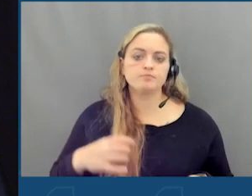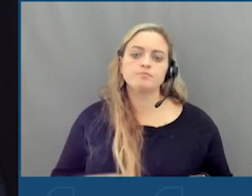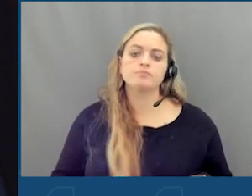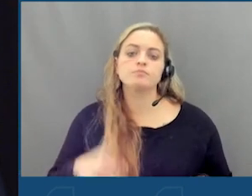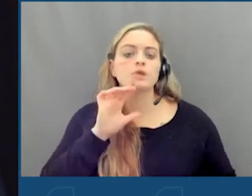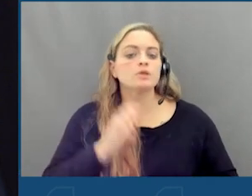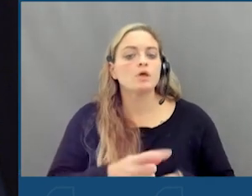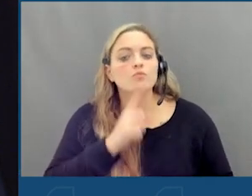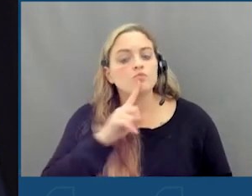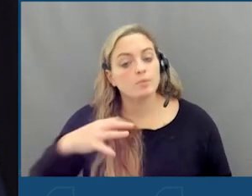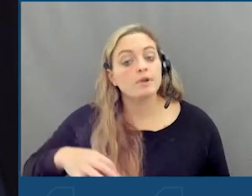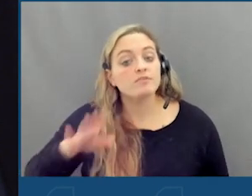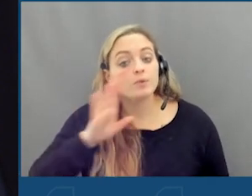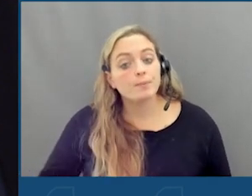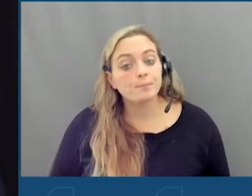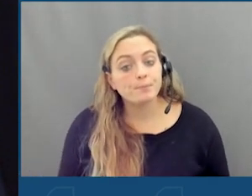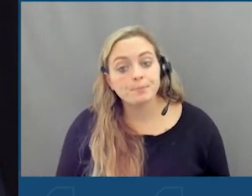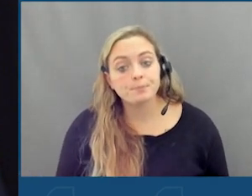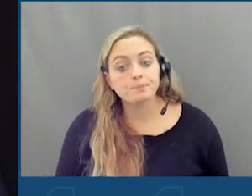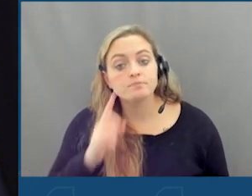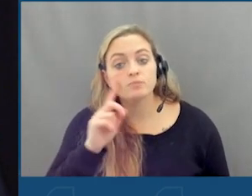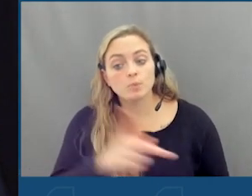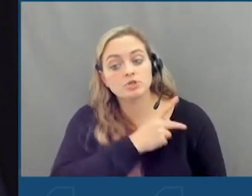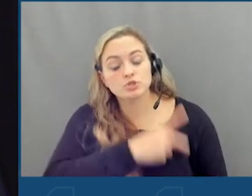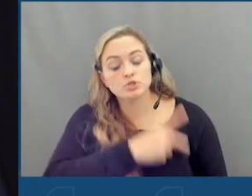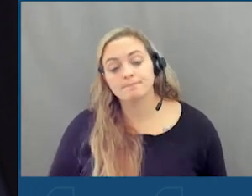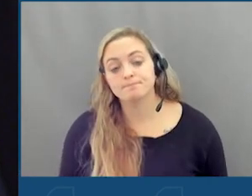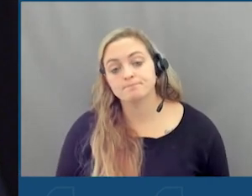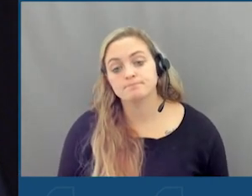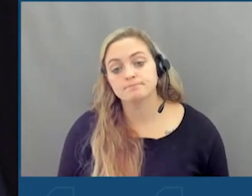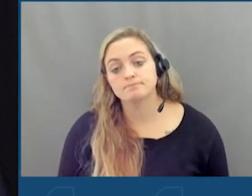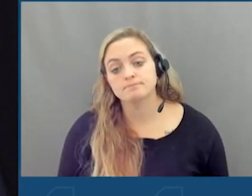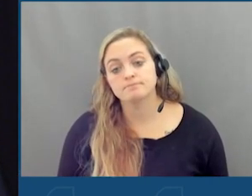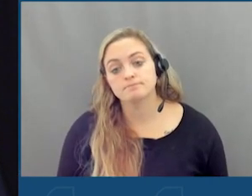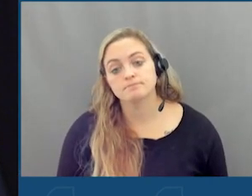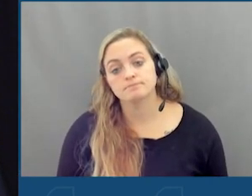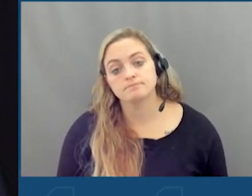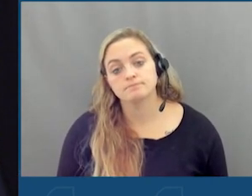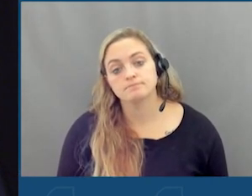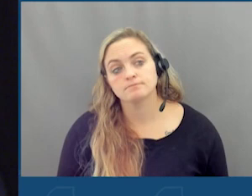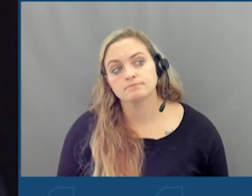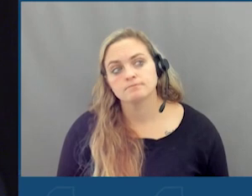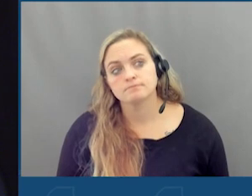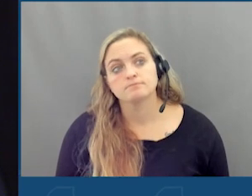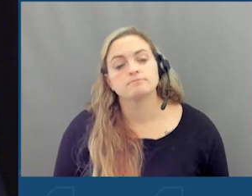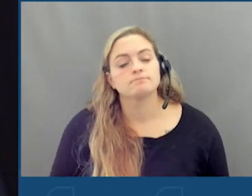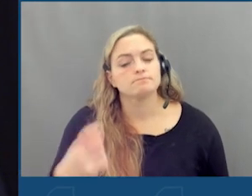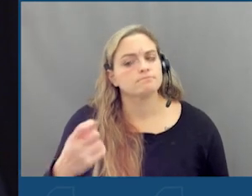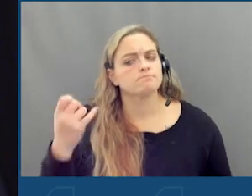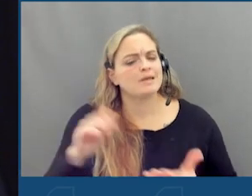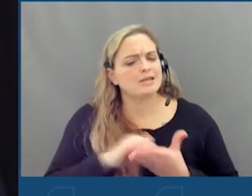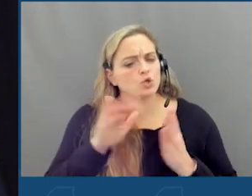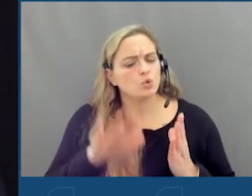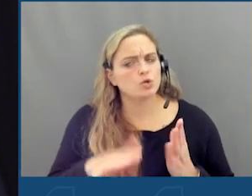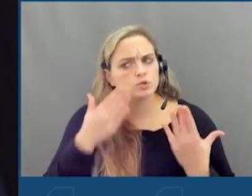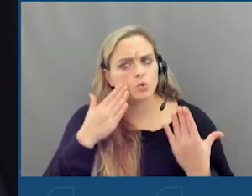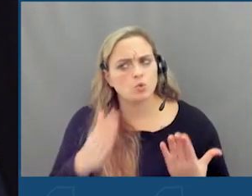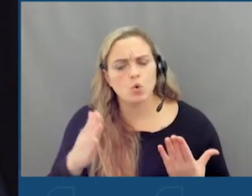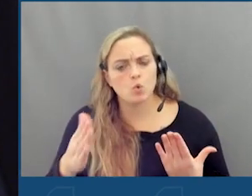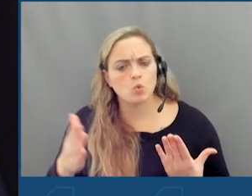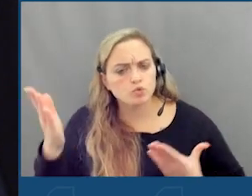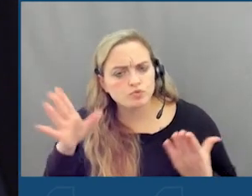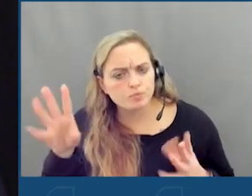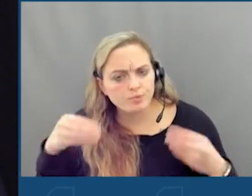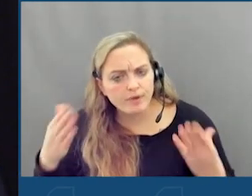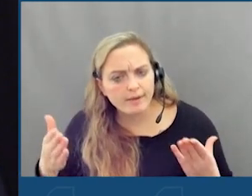real benefits for their patients. And not only are a lot of New Yorkers not familiar with the services they